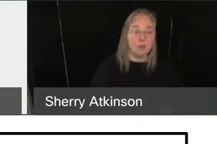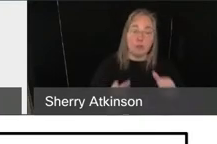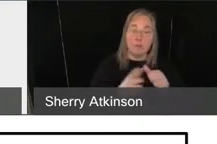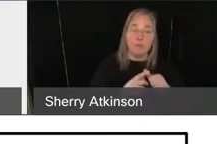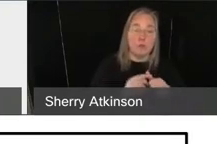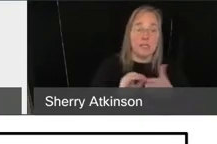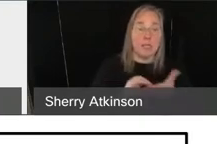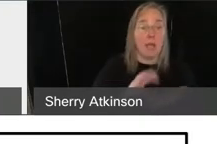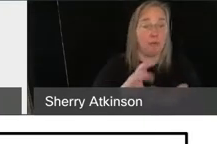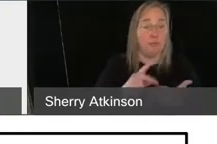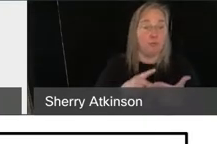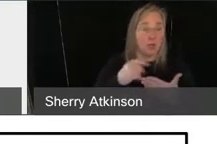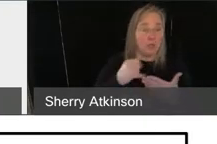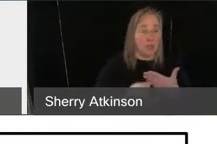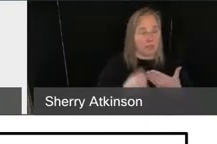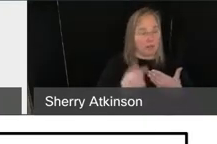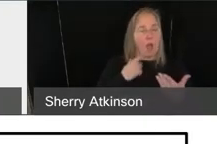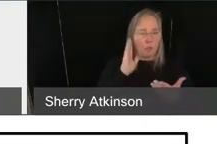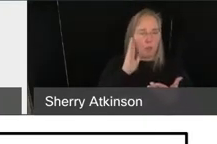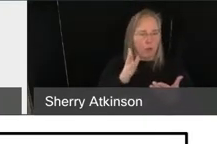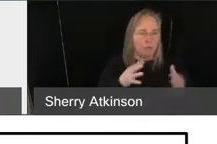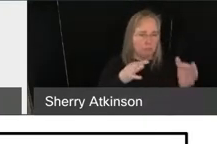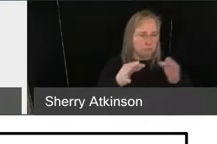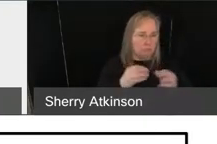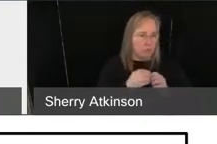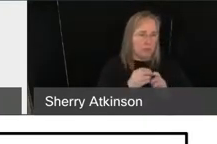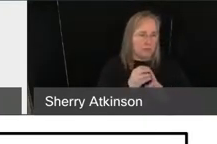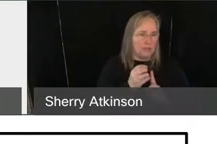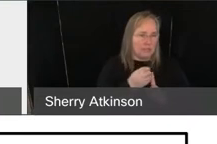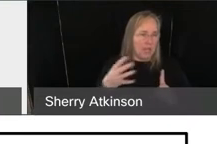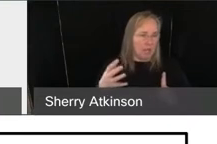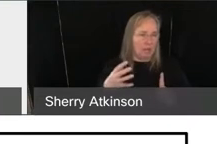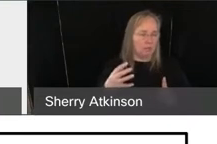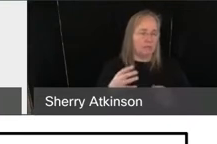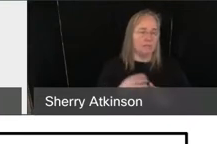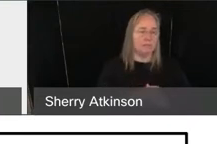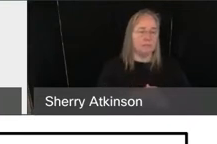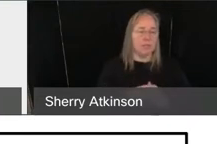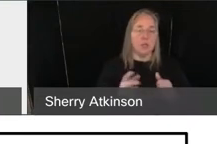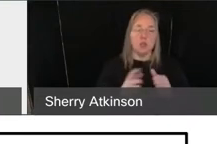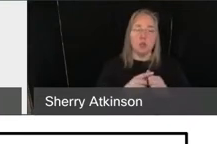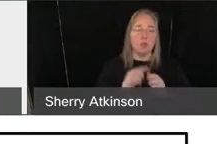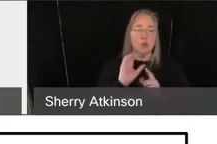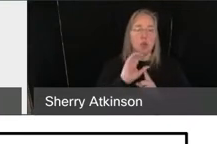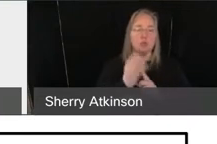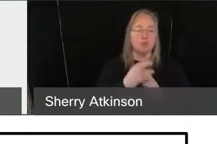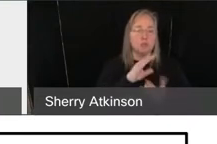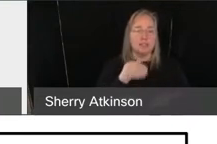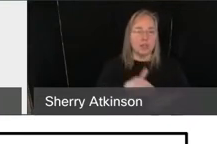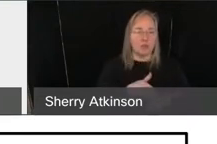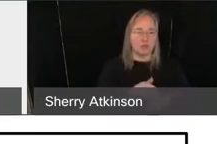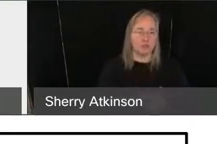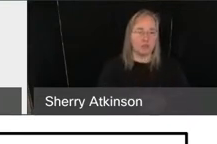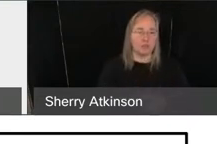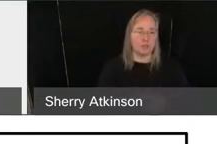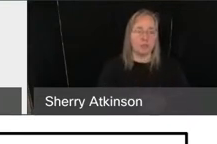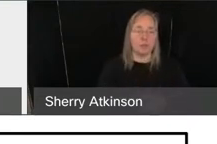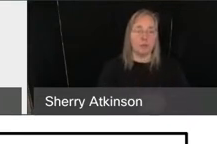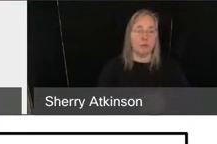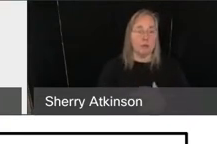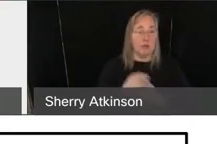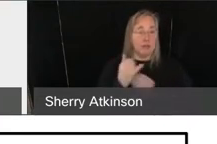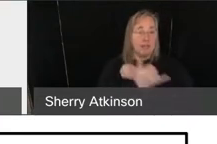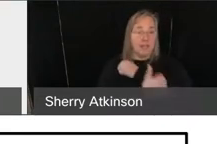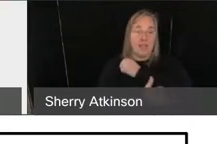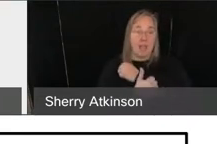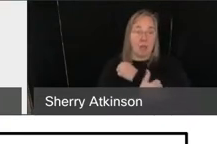project, which I will go into more detail about as the presentation unfolds, is the new cultural center. The county is